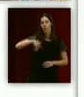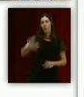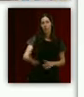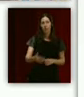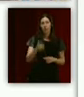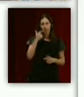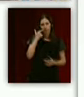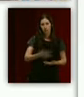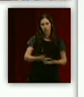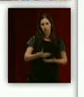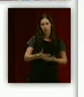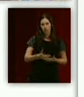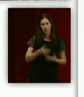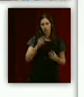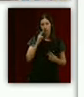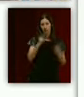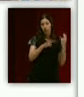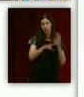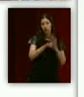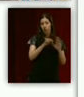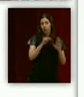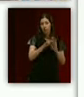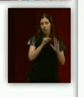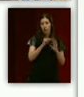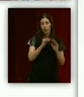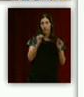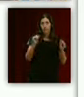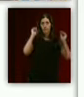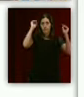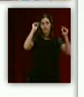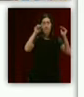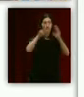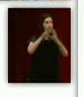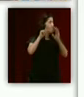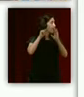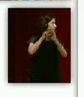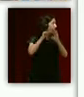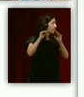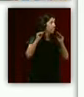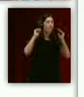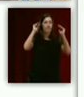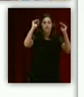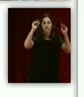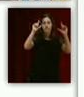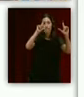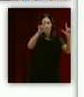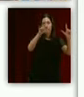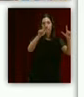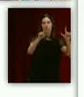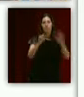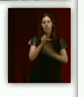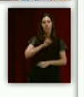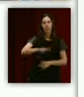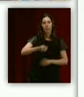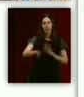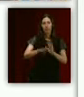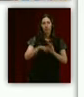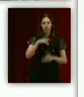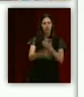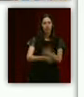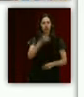carried out in our laboratories and even outdoors also. The video at the top of the